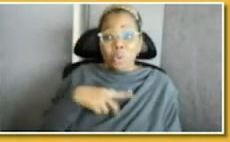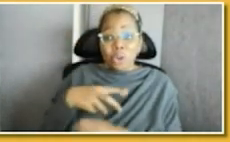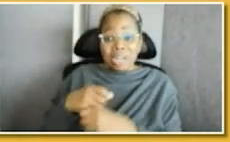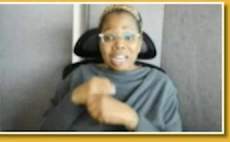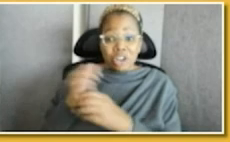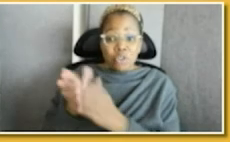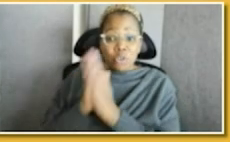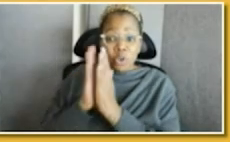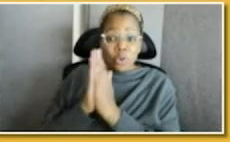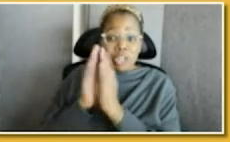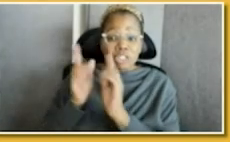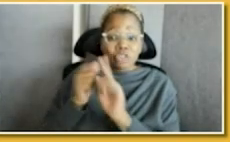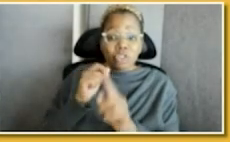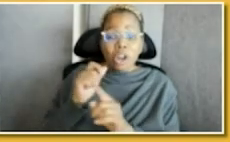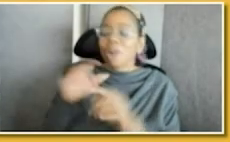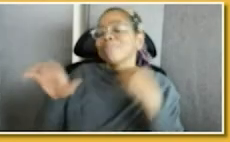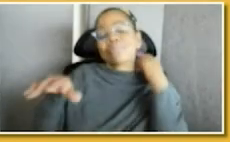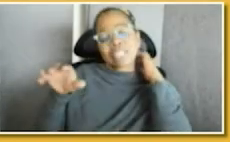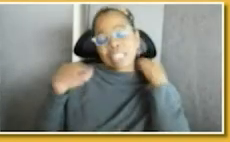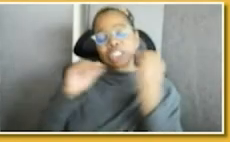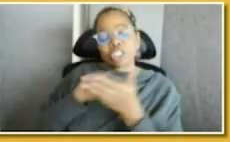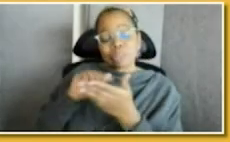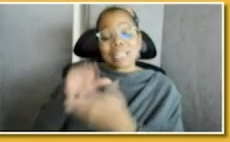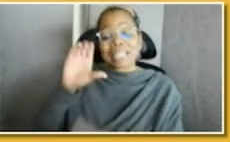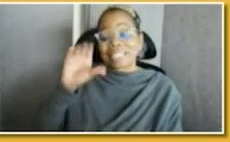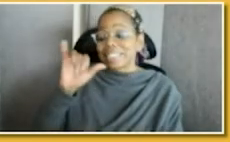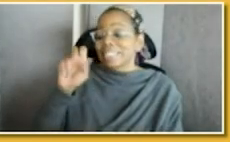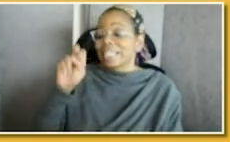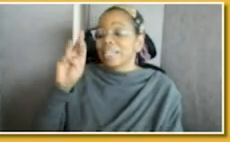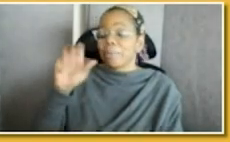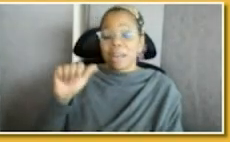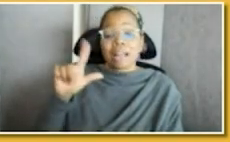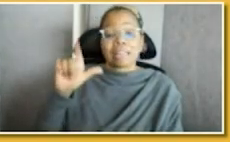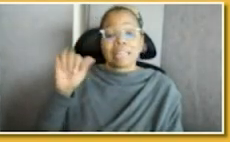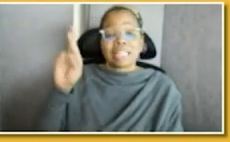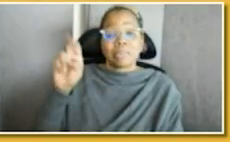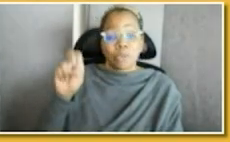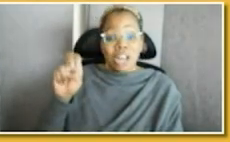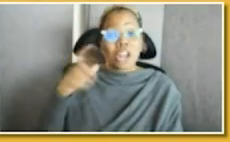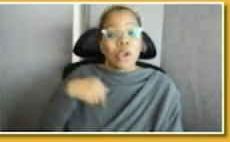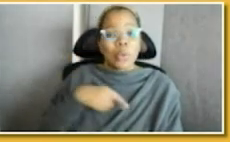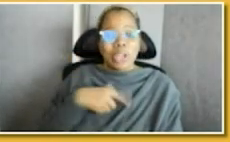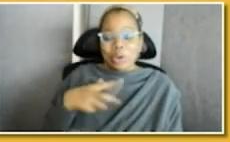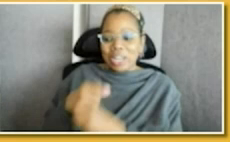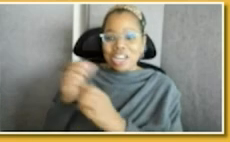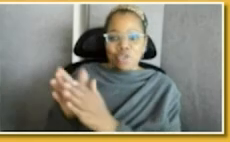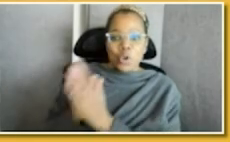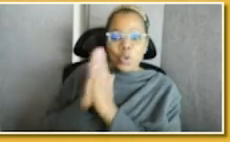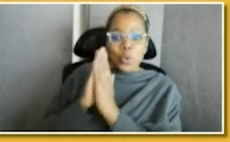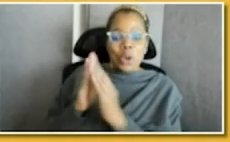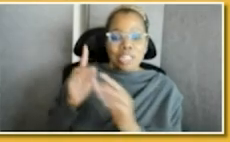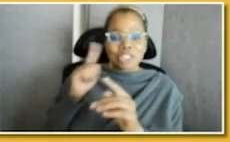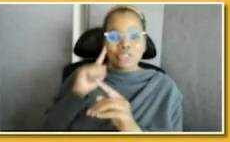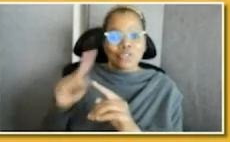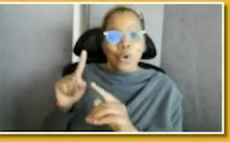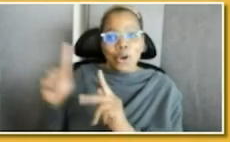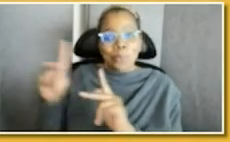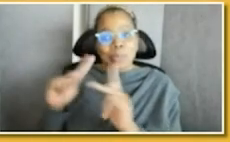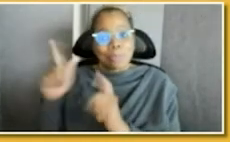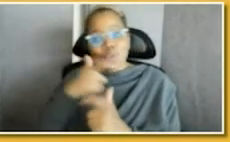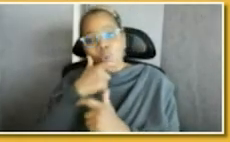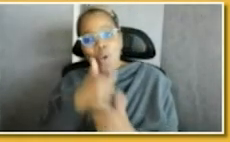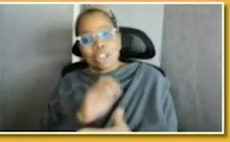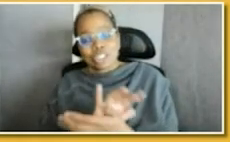film. And, you know, that's, I think, where it's going to begin, is with local chapters who see a potential to let